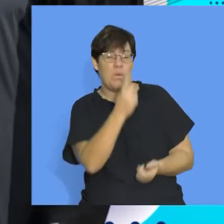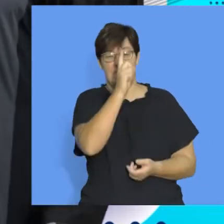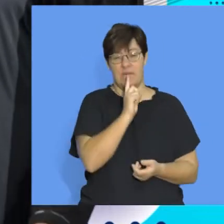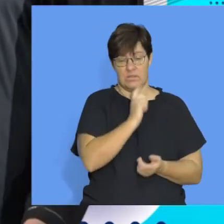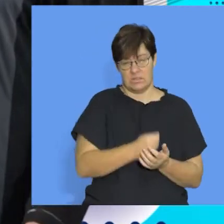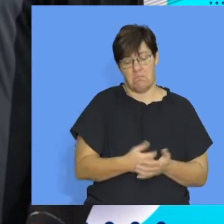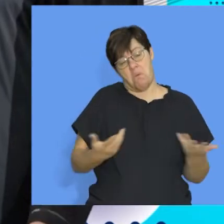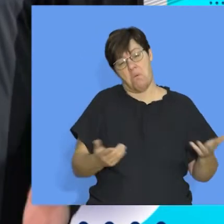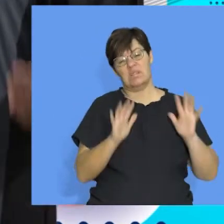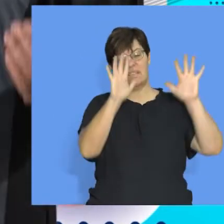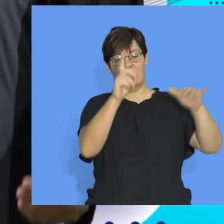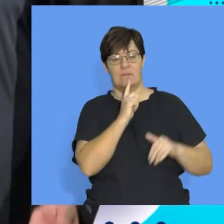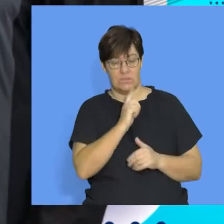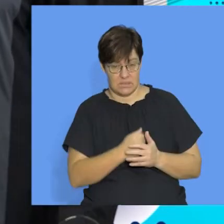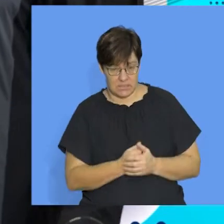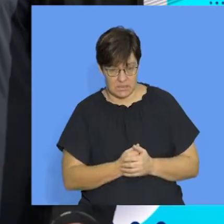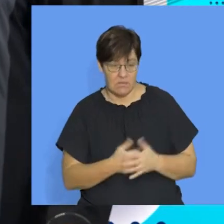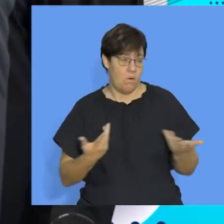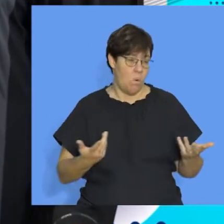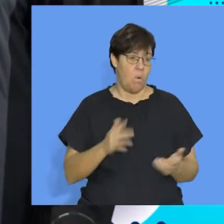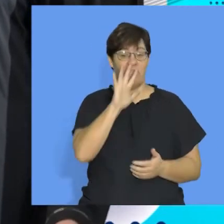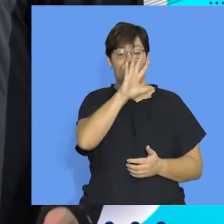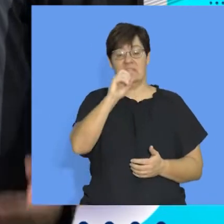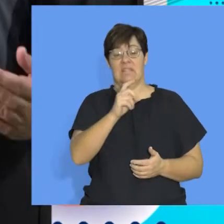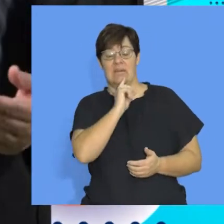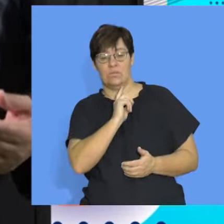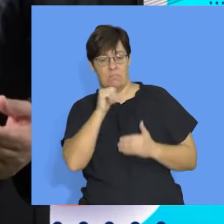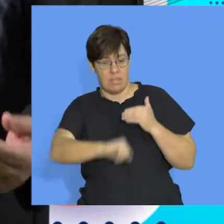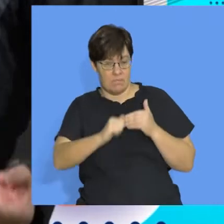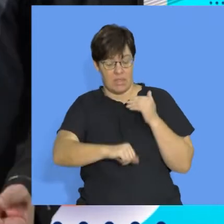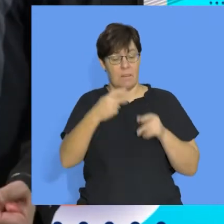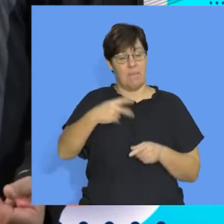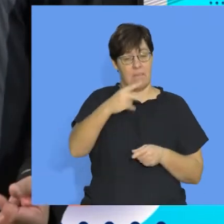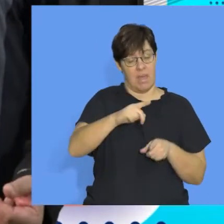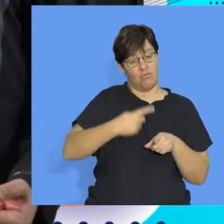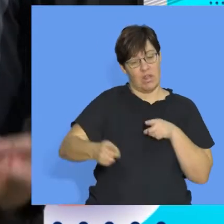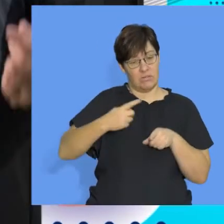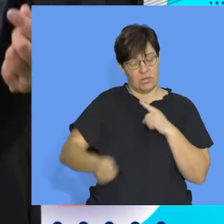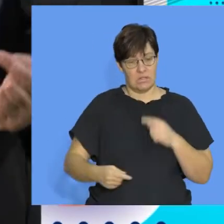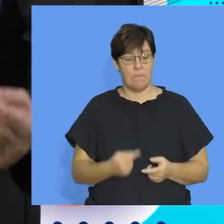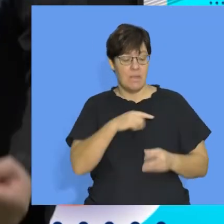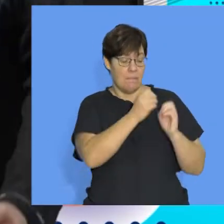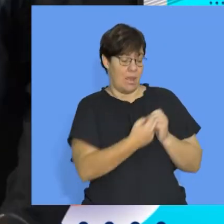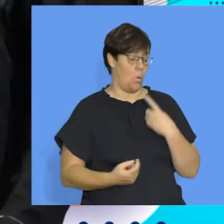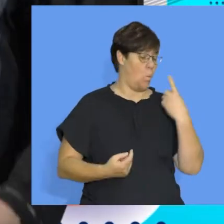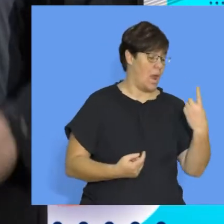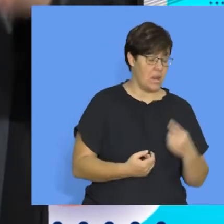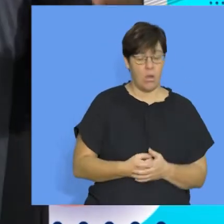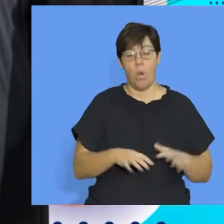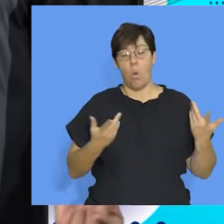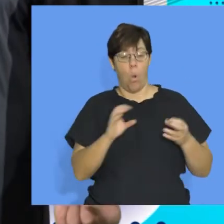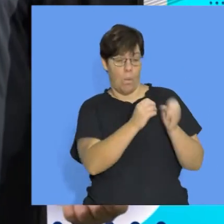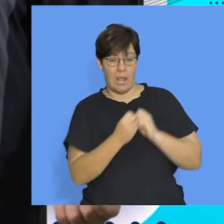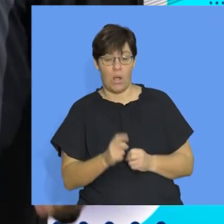10,000 Rand per month, or 50,000 Rand per month, whether you manufacture one item or whether you manufacture 1